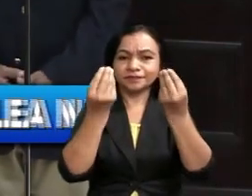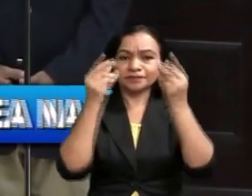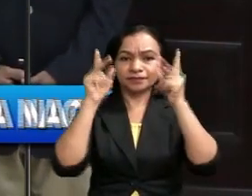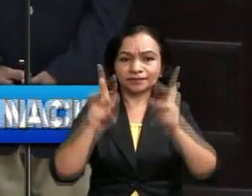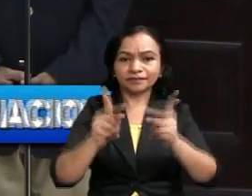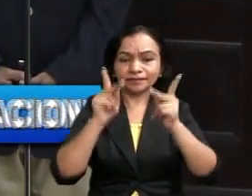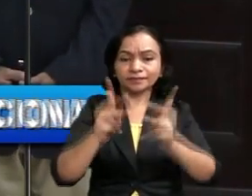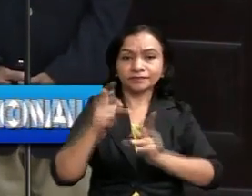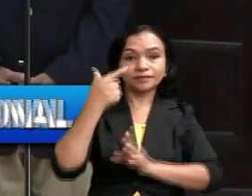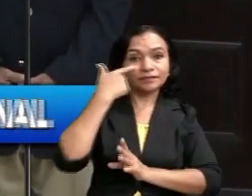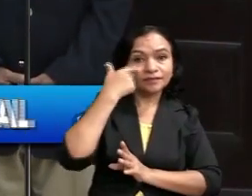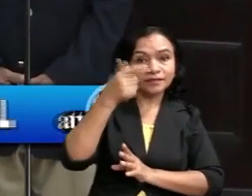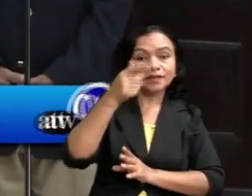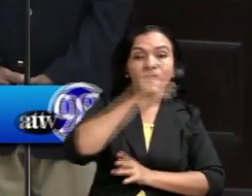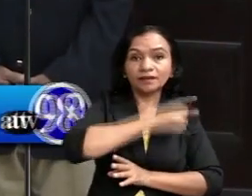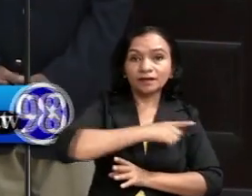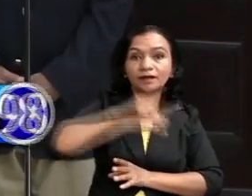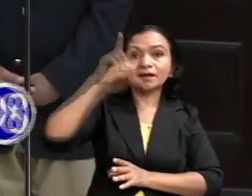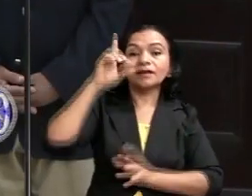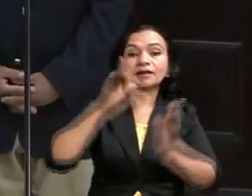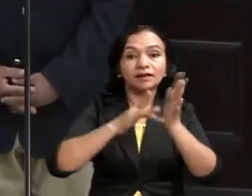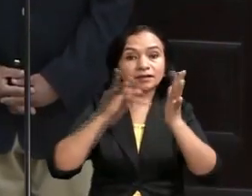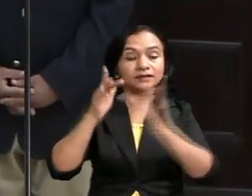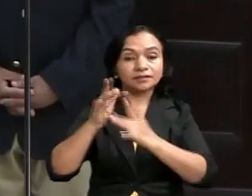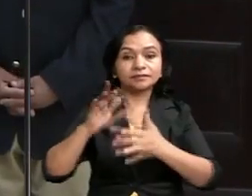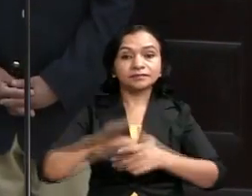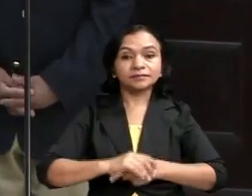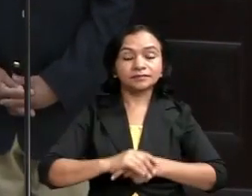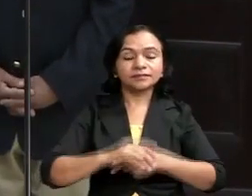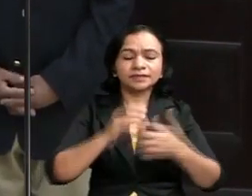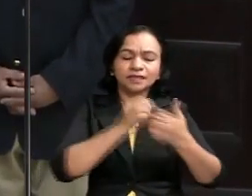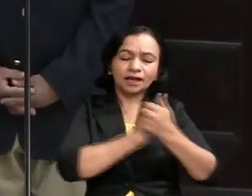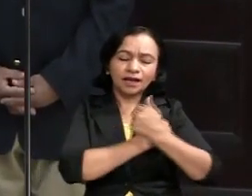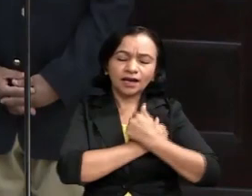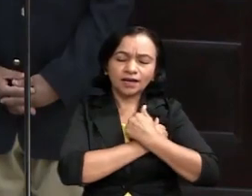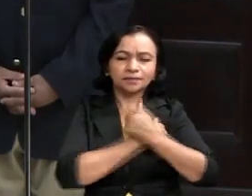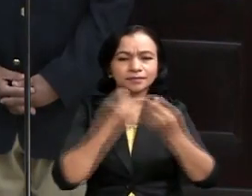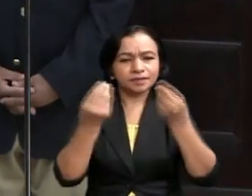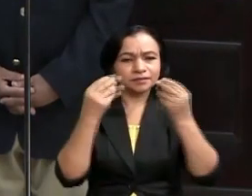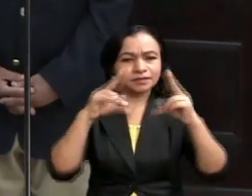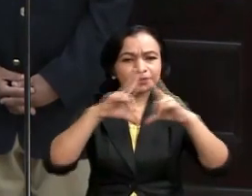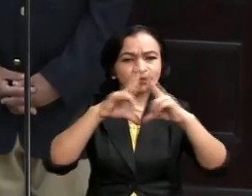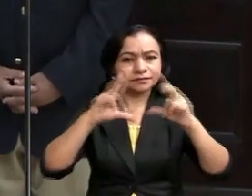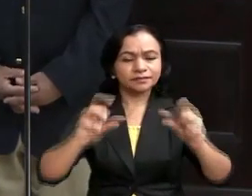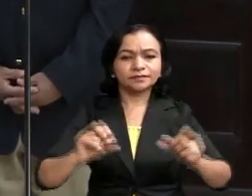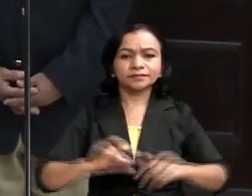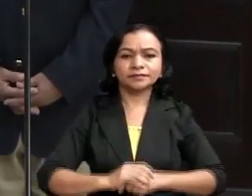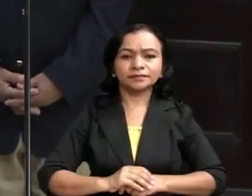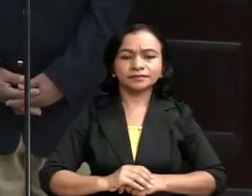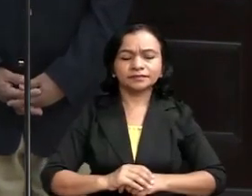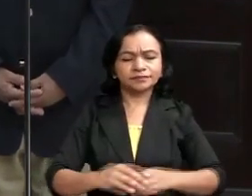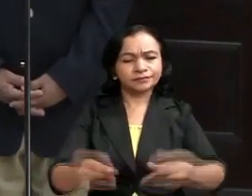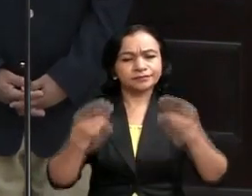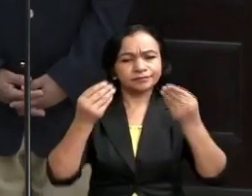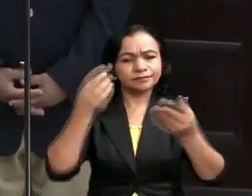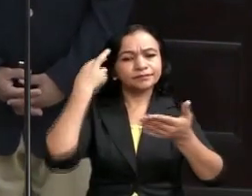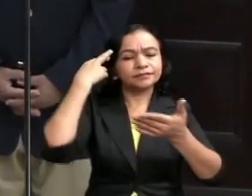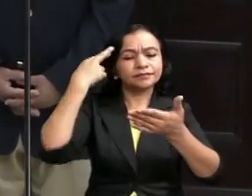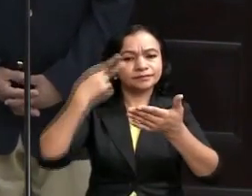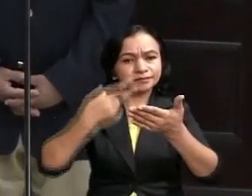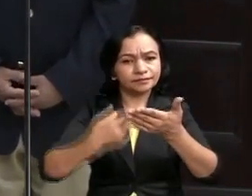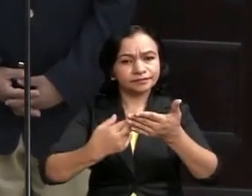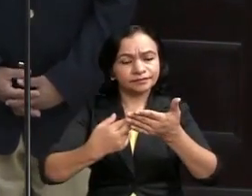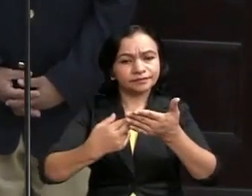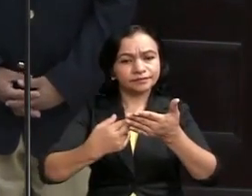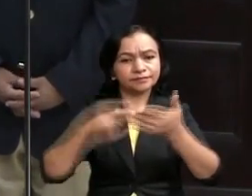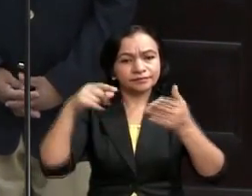al conocimiento del Señor Jesús. He loves Nicaragua. Él ama Nicaragua. He has great memories of Nicaragua. Tiene grandes memorias de esas